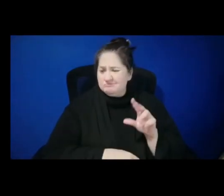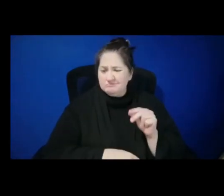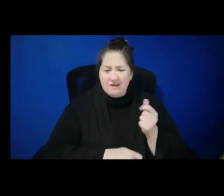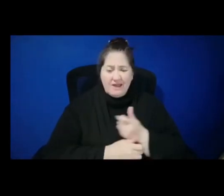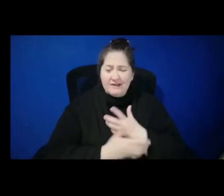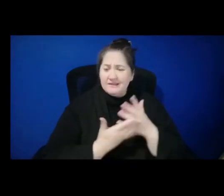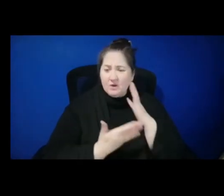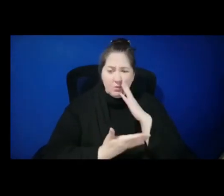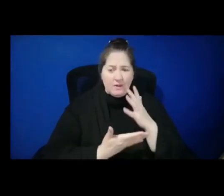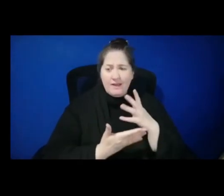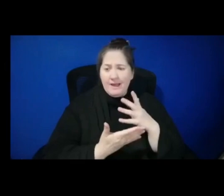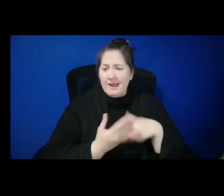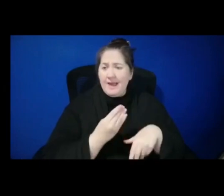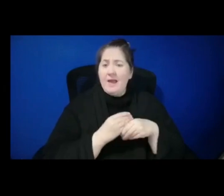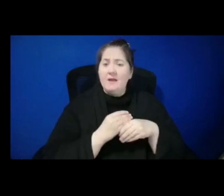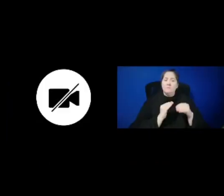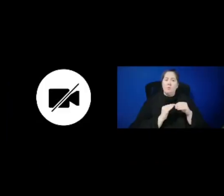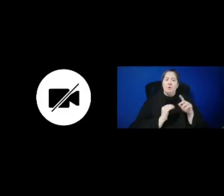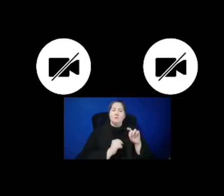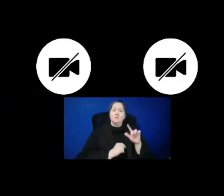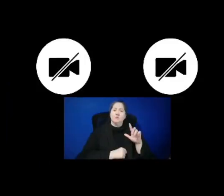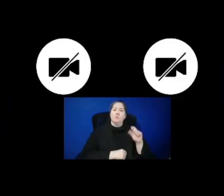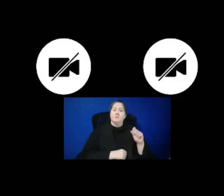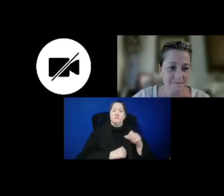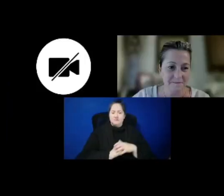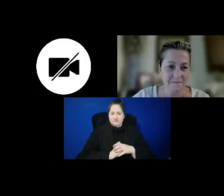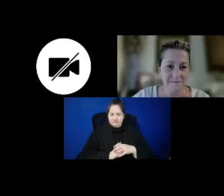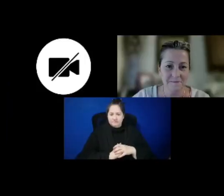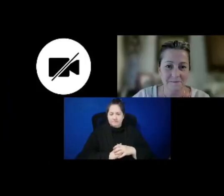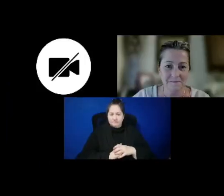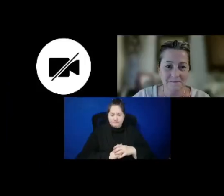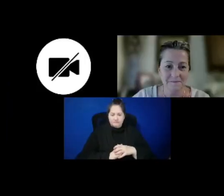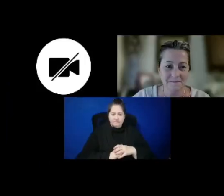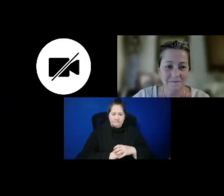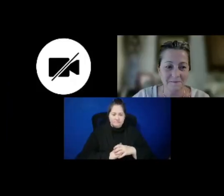it's just going to add more tools to your tool belt.